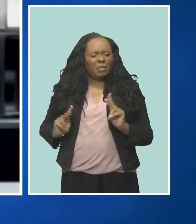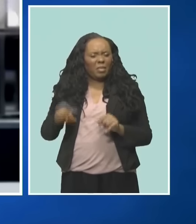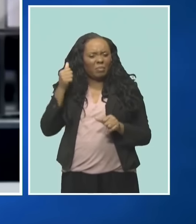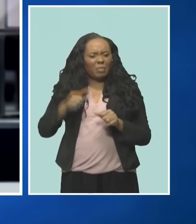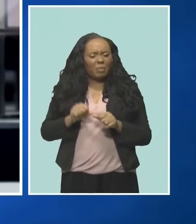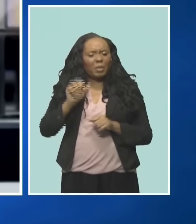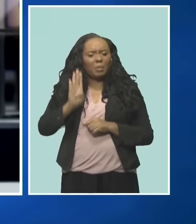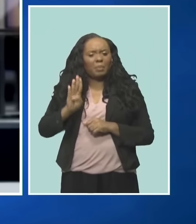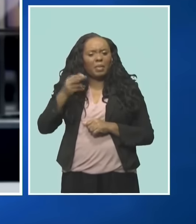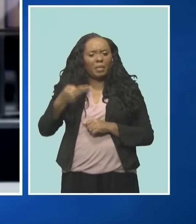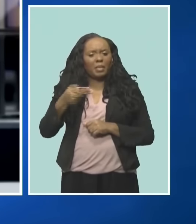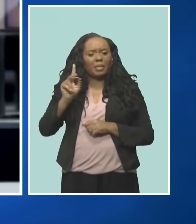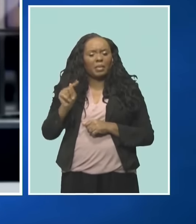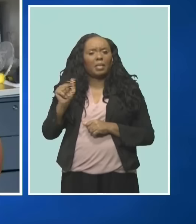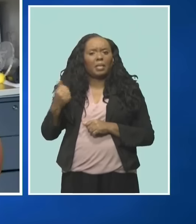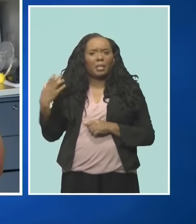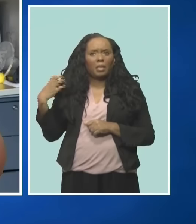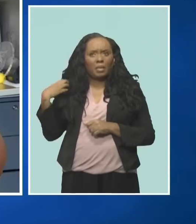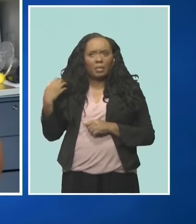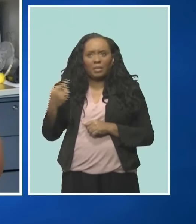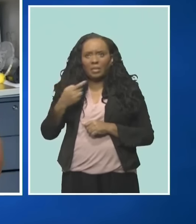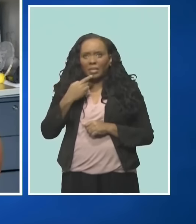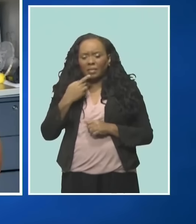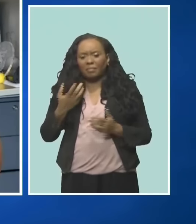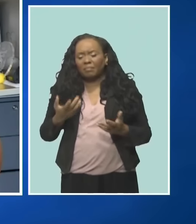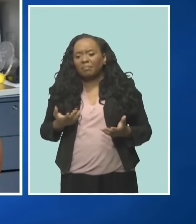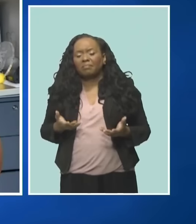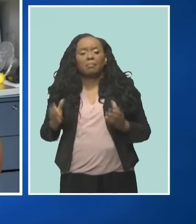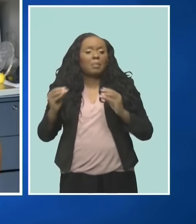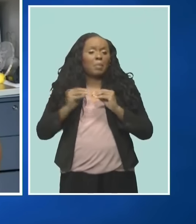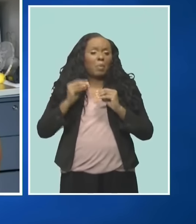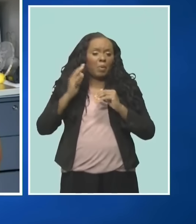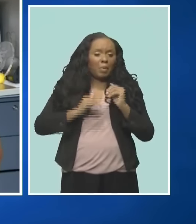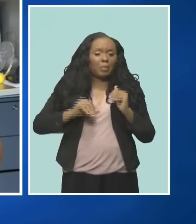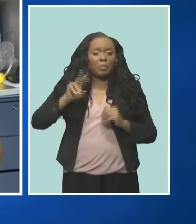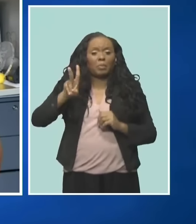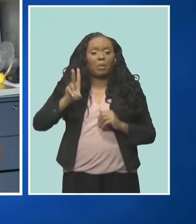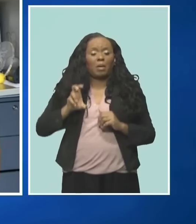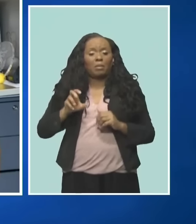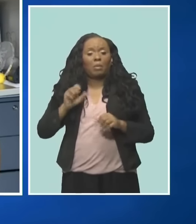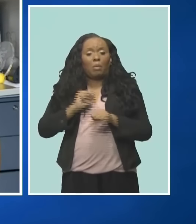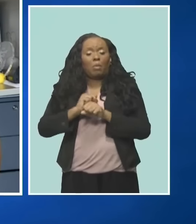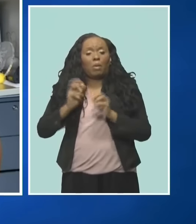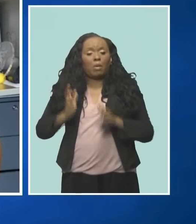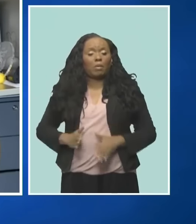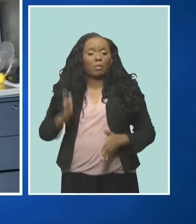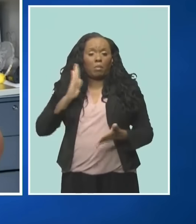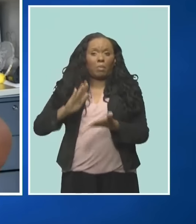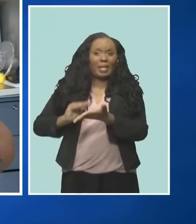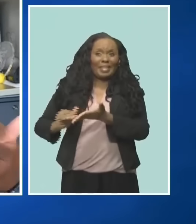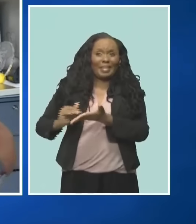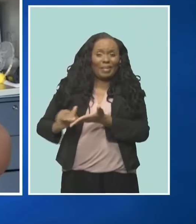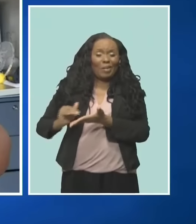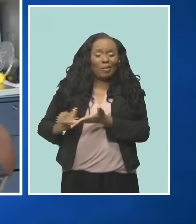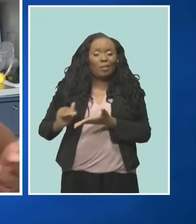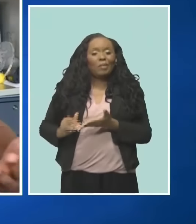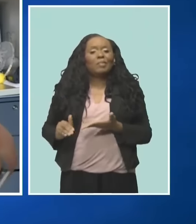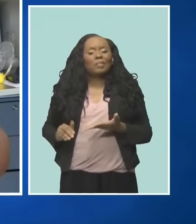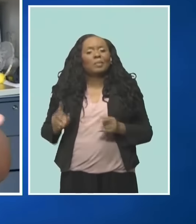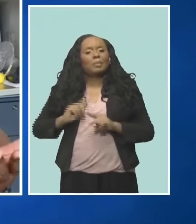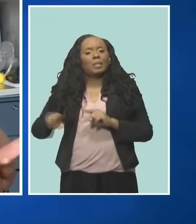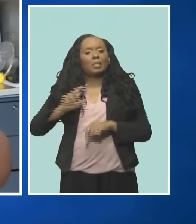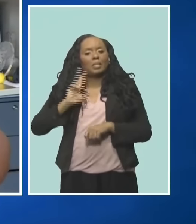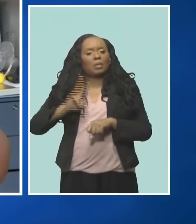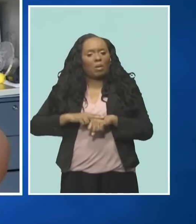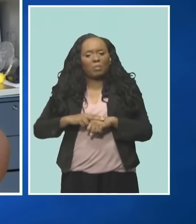the BHTA chairman referred to more than 200 workers being laid off from Sandals Barbados as a seasonal norm for